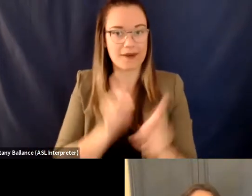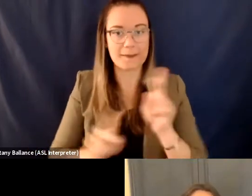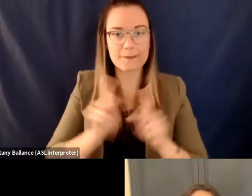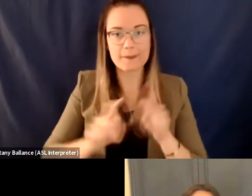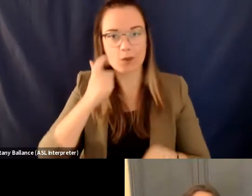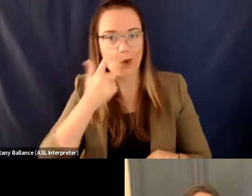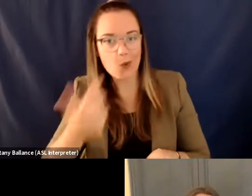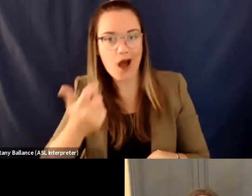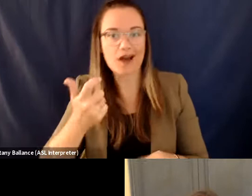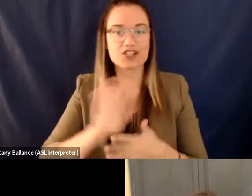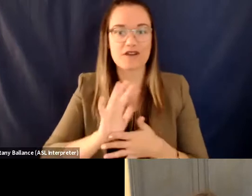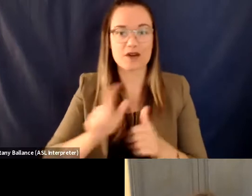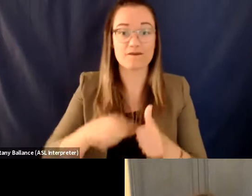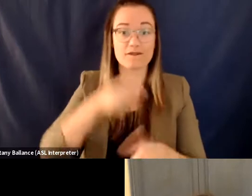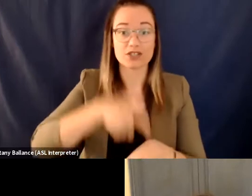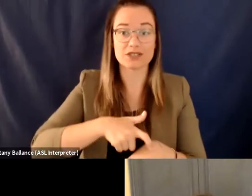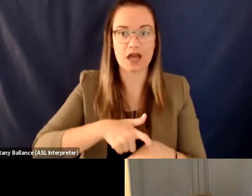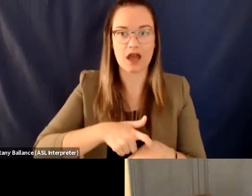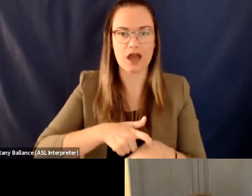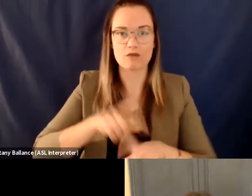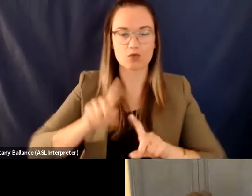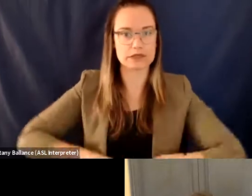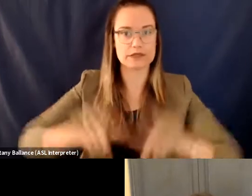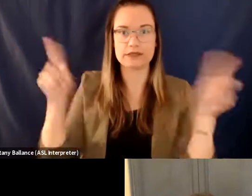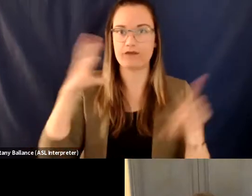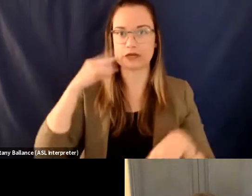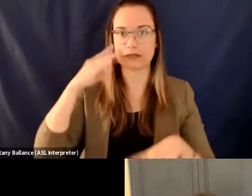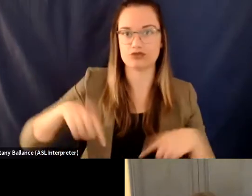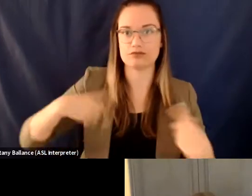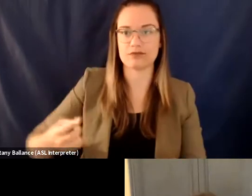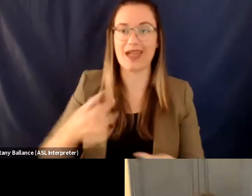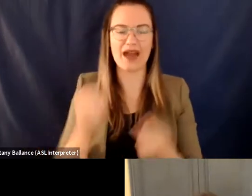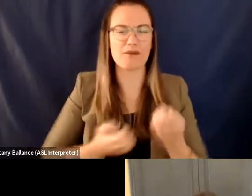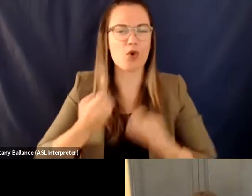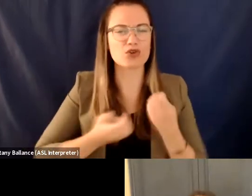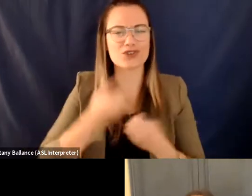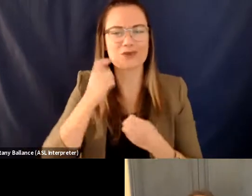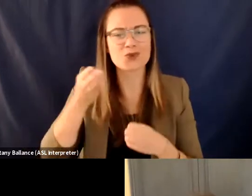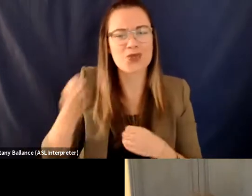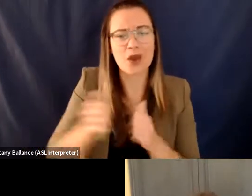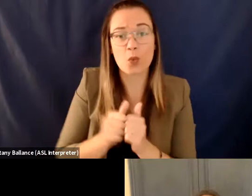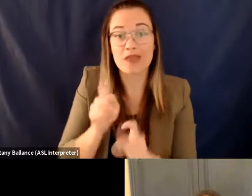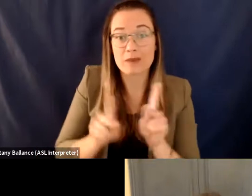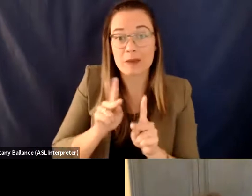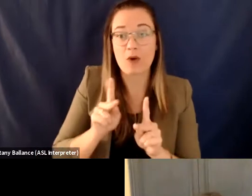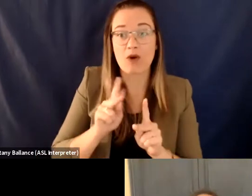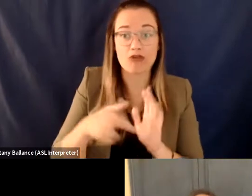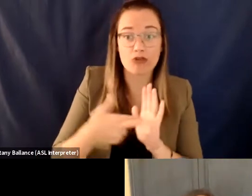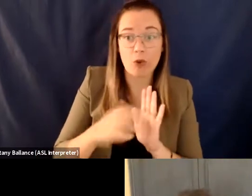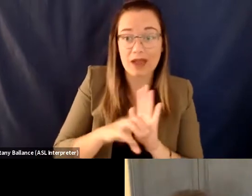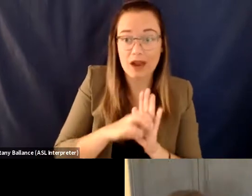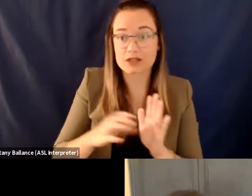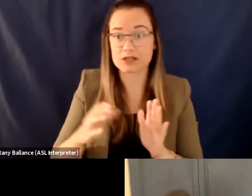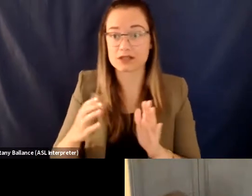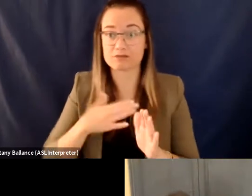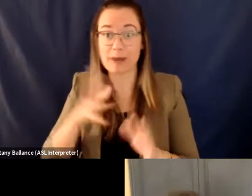watching your film for the first time was unlike anything I think I've experienced. Plus you're in very emotional because you're there with the subjects, and my parents were there, my children were there,